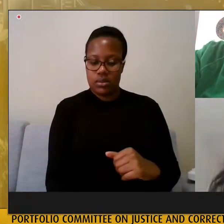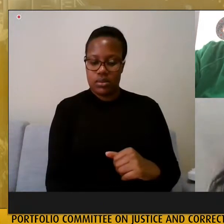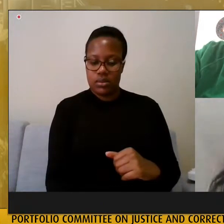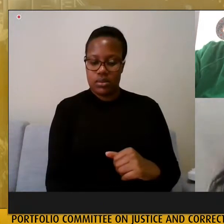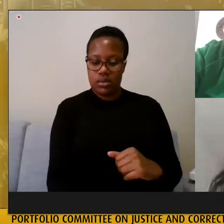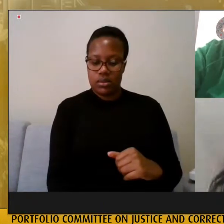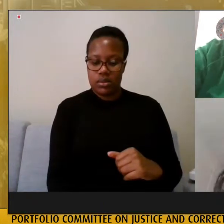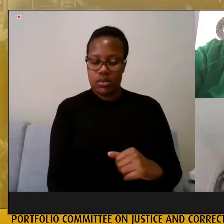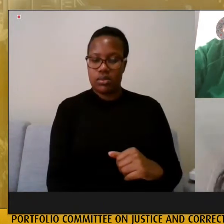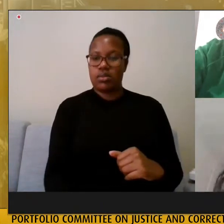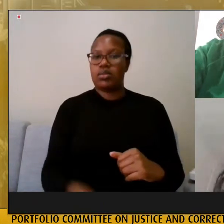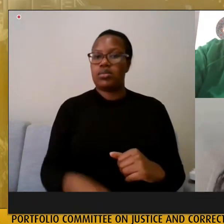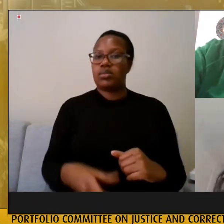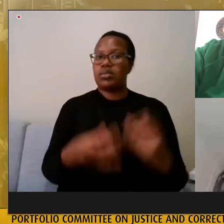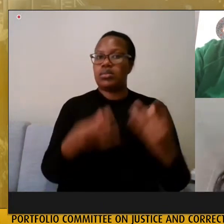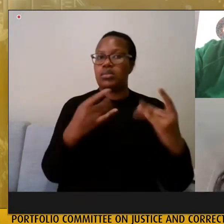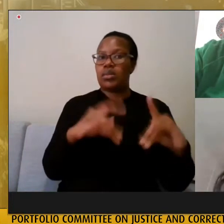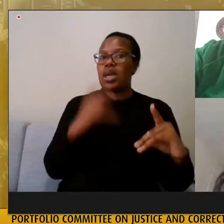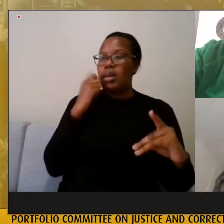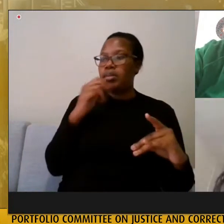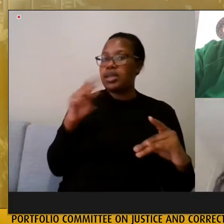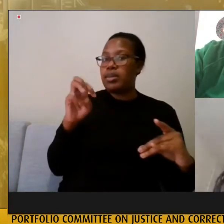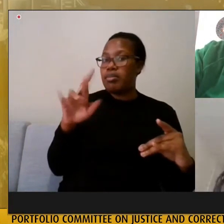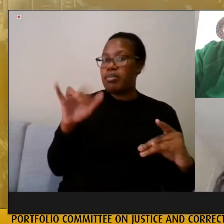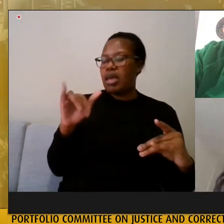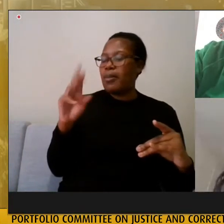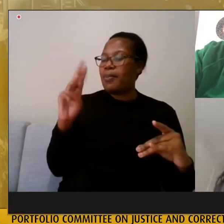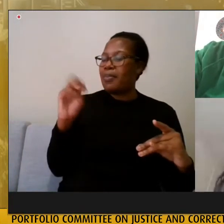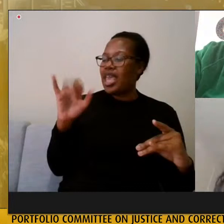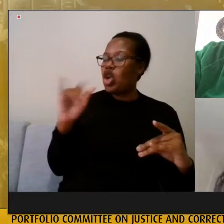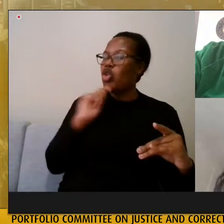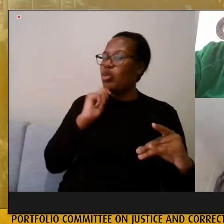Mr. Mayor, if you can mute your mic, please.